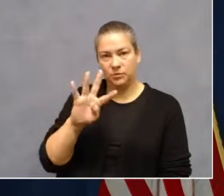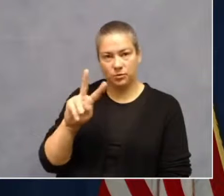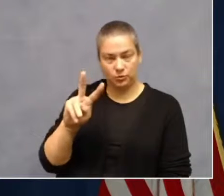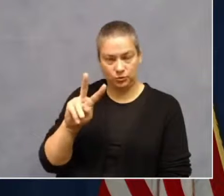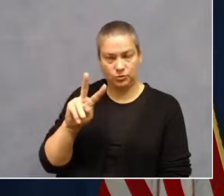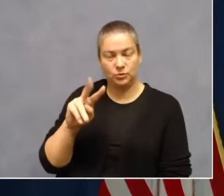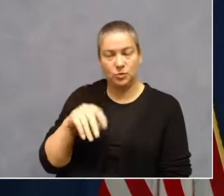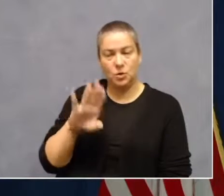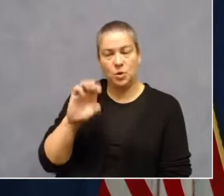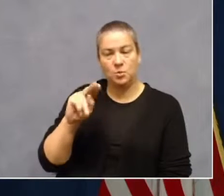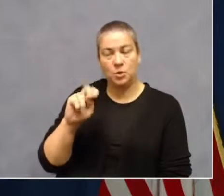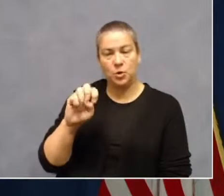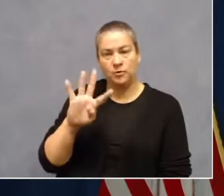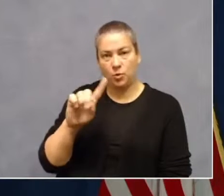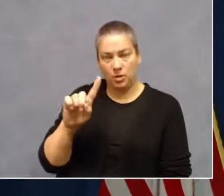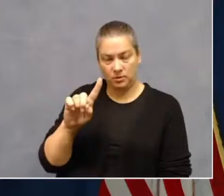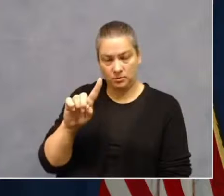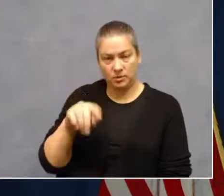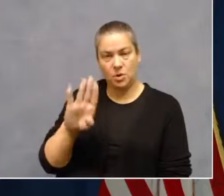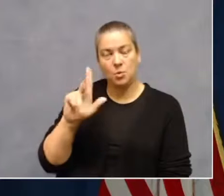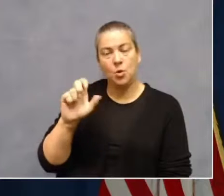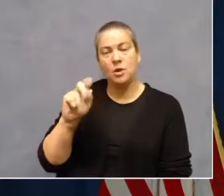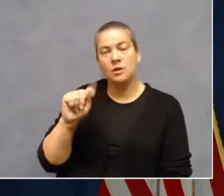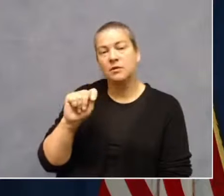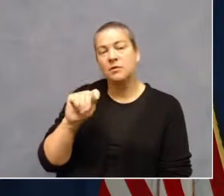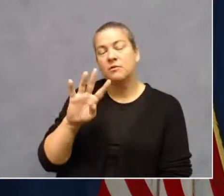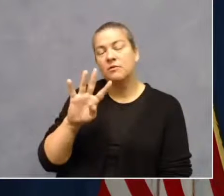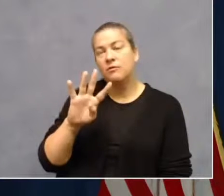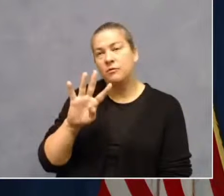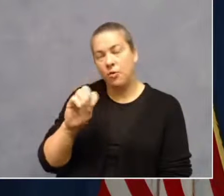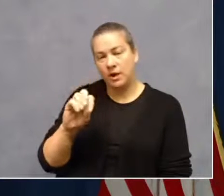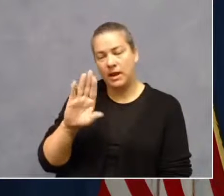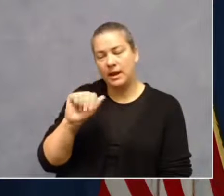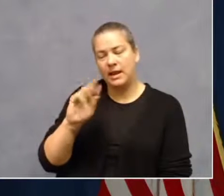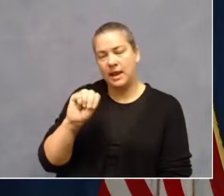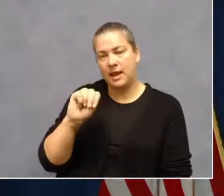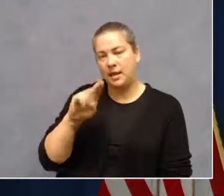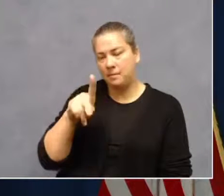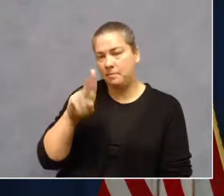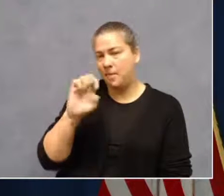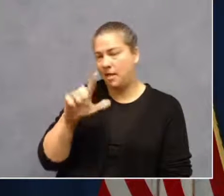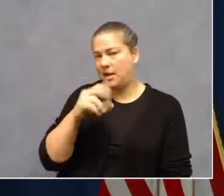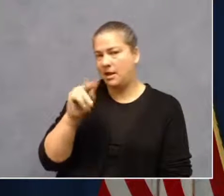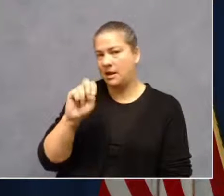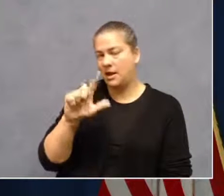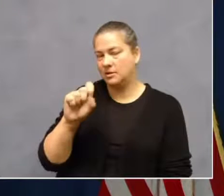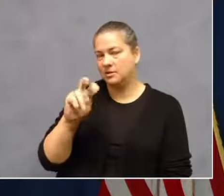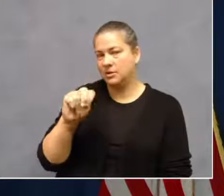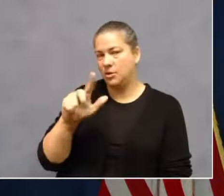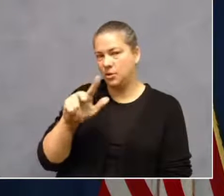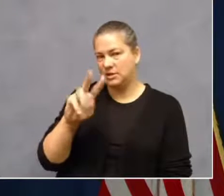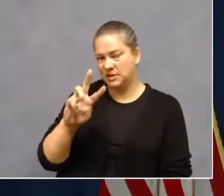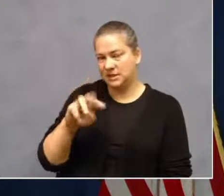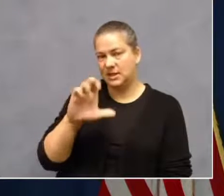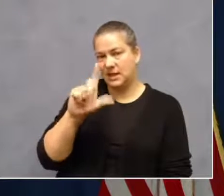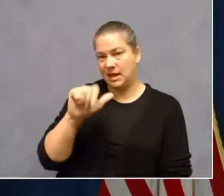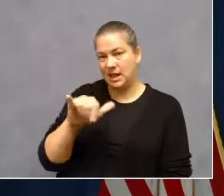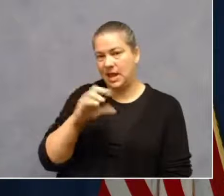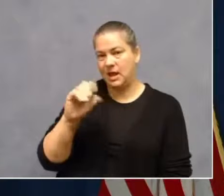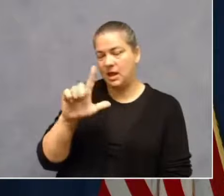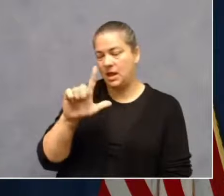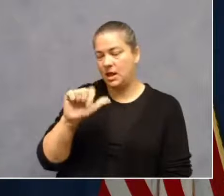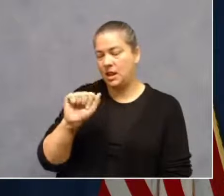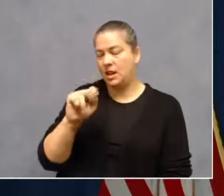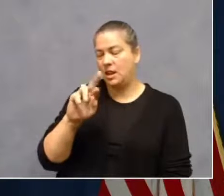Boone, 41. Bullitt, 40. Campbell and Nelson, 36. Clay and LaRue,